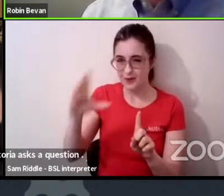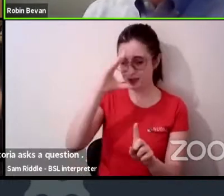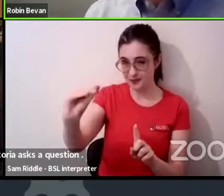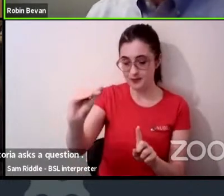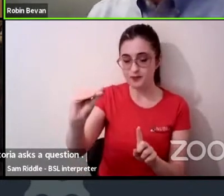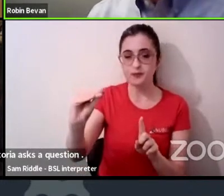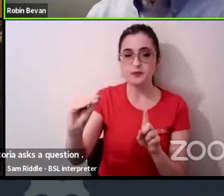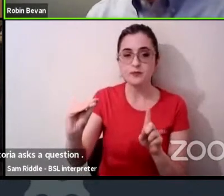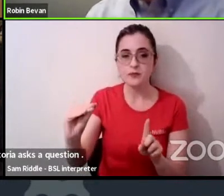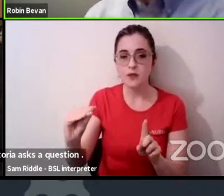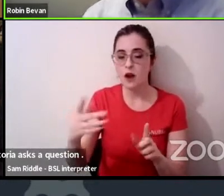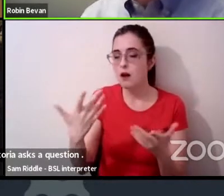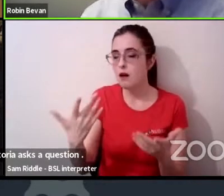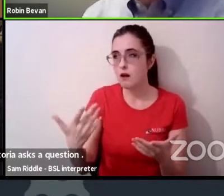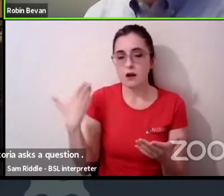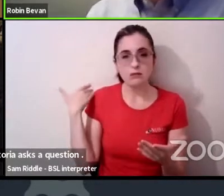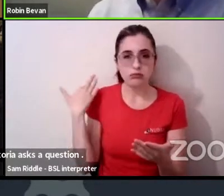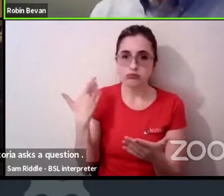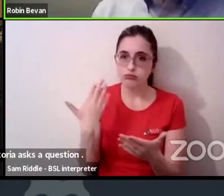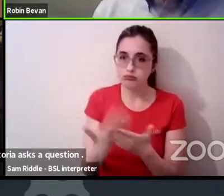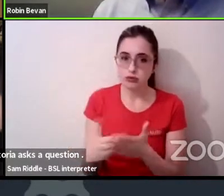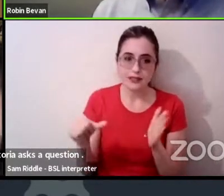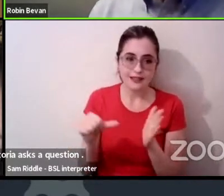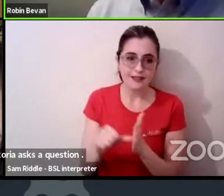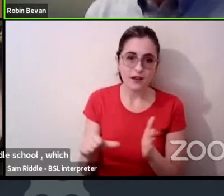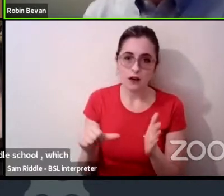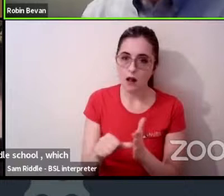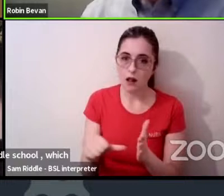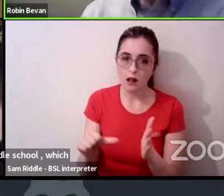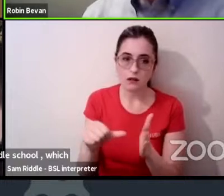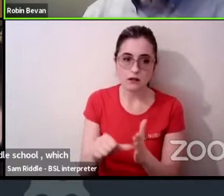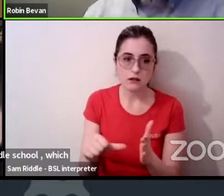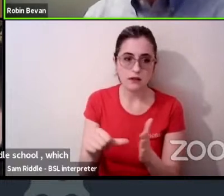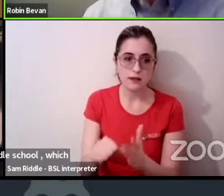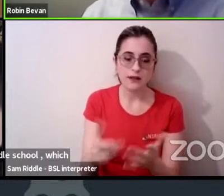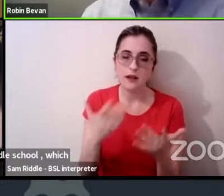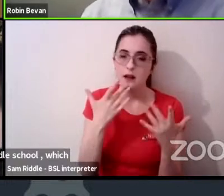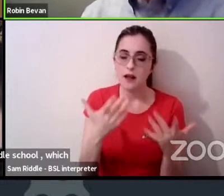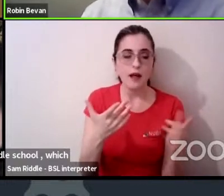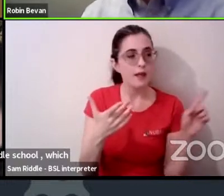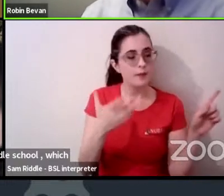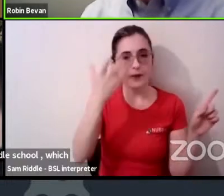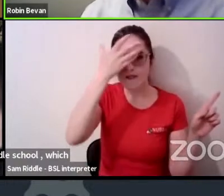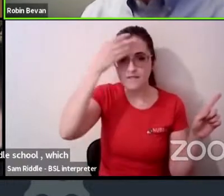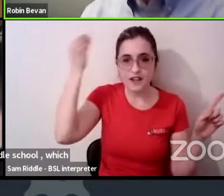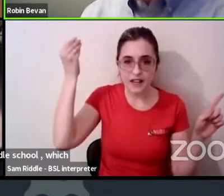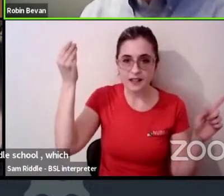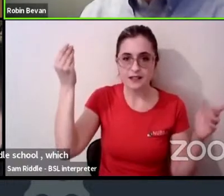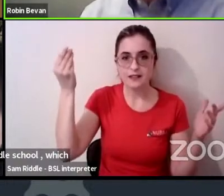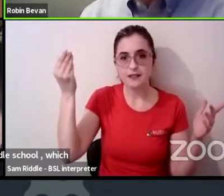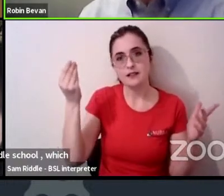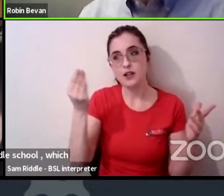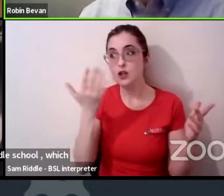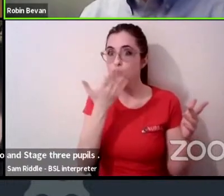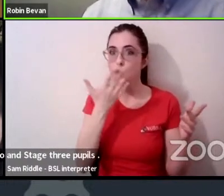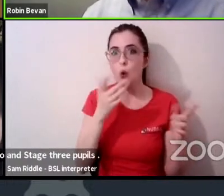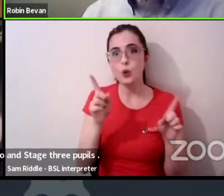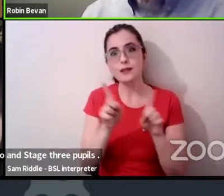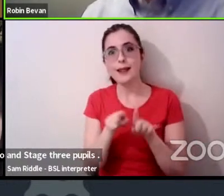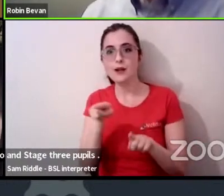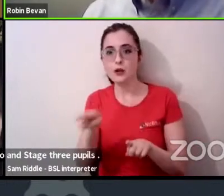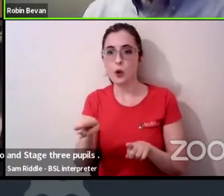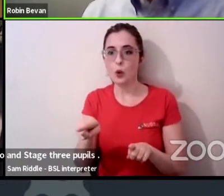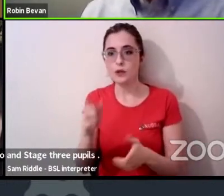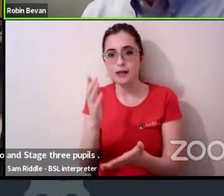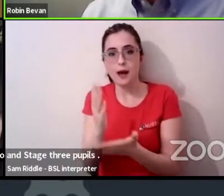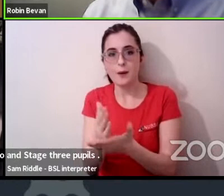of the long-running difficulties with the department is they seem to forget that schools like yours exist. So